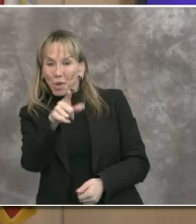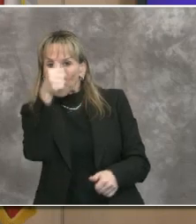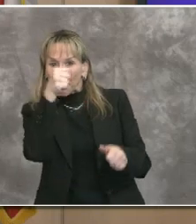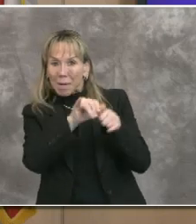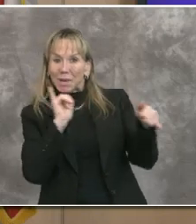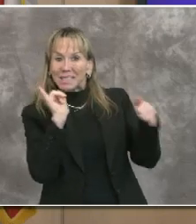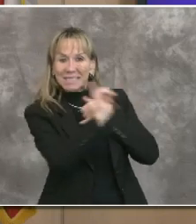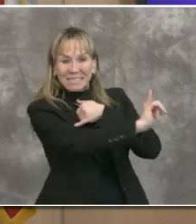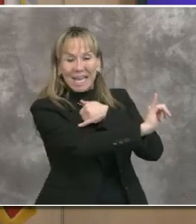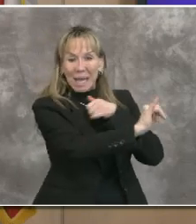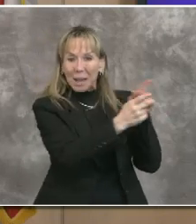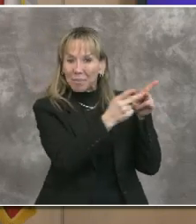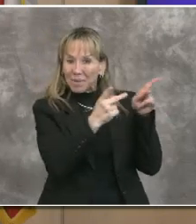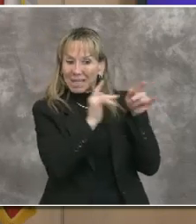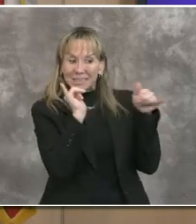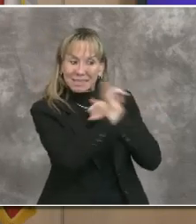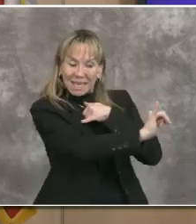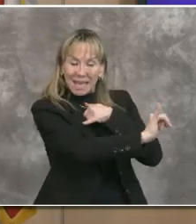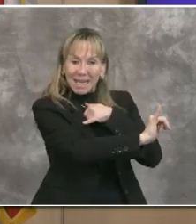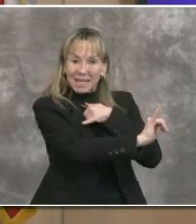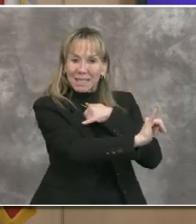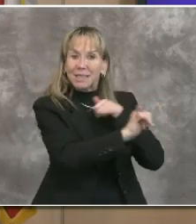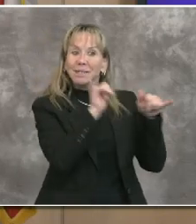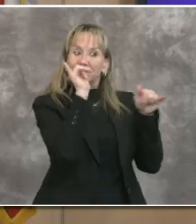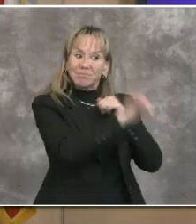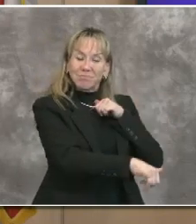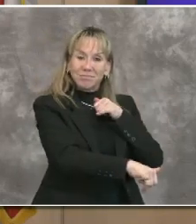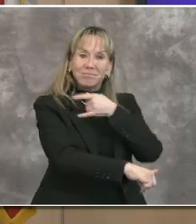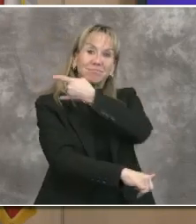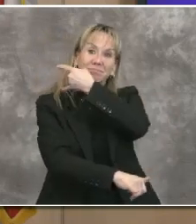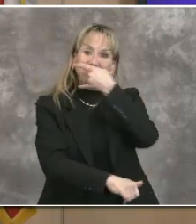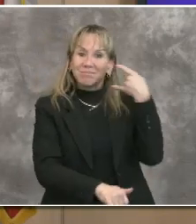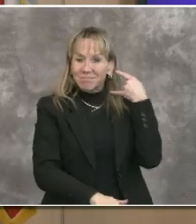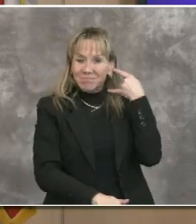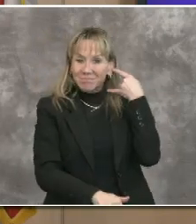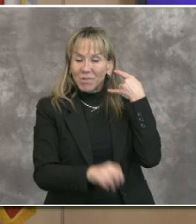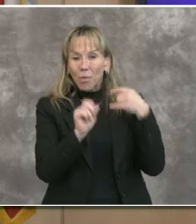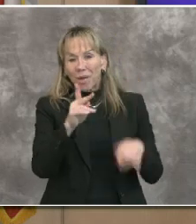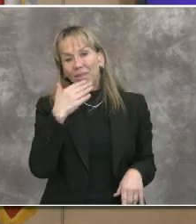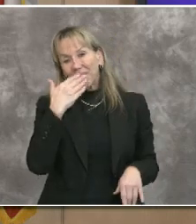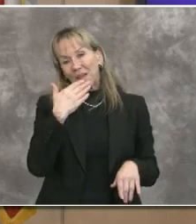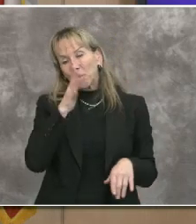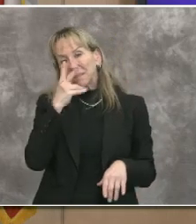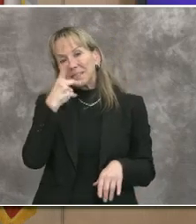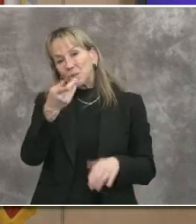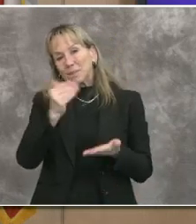maintain space, and cover your face. Thank you very much. We'll see you tomorrow.